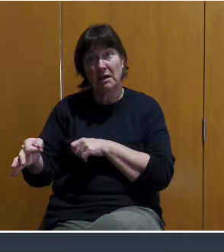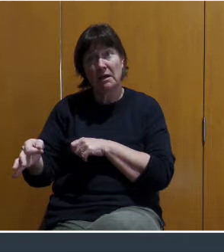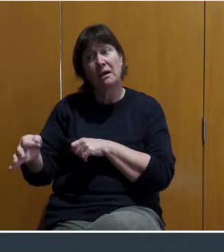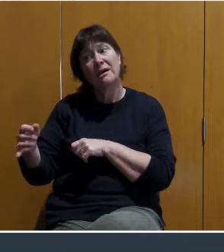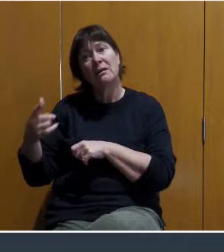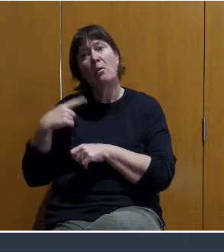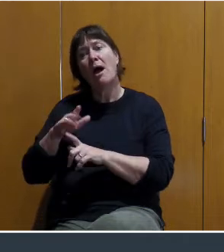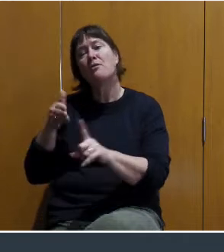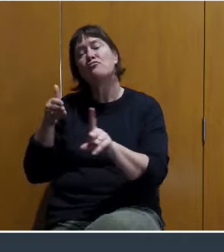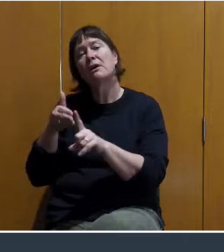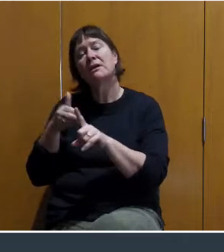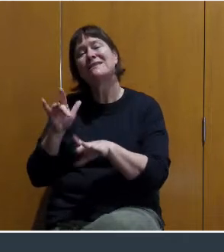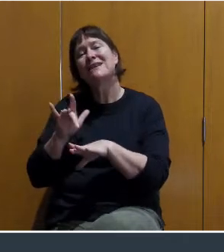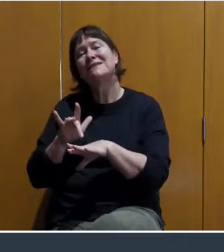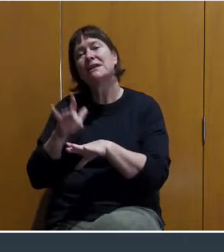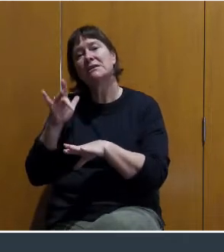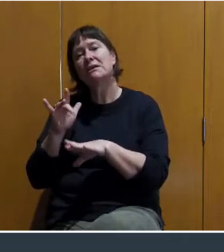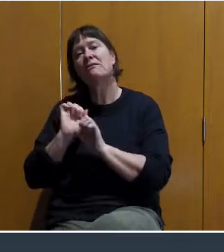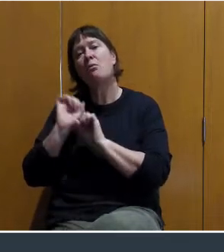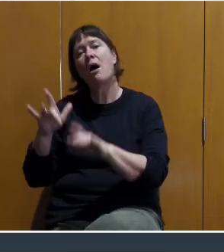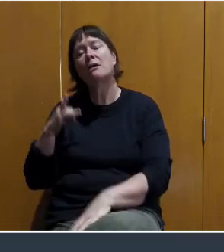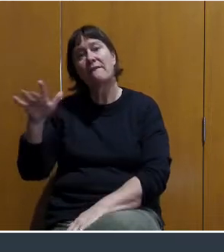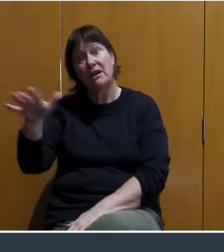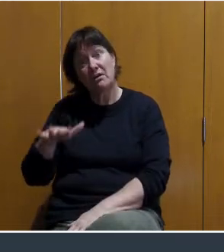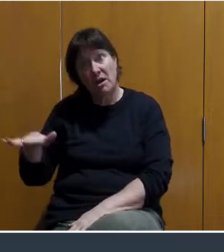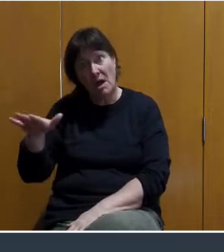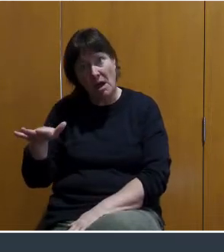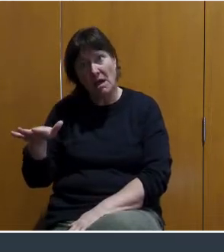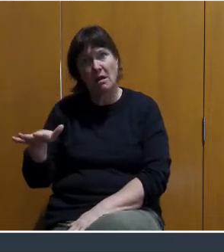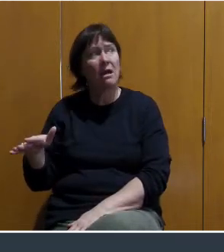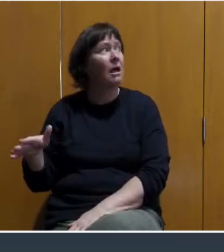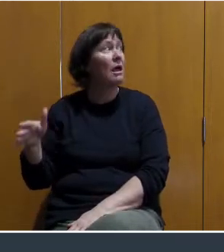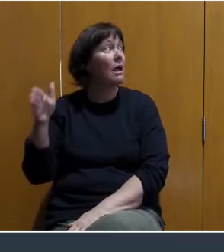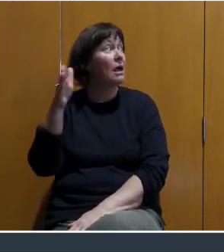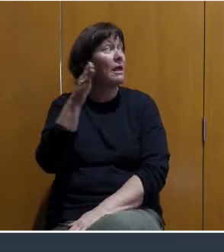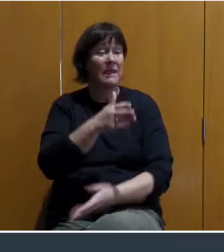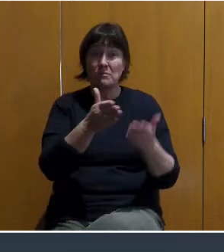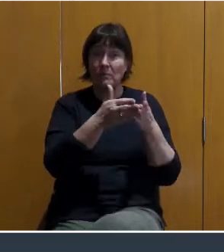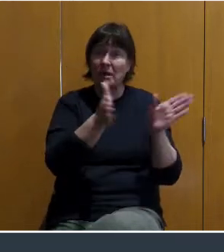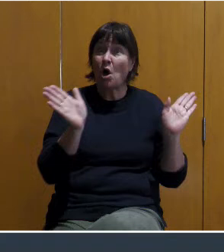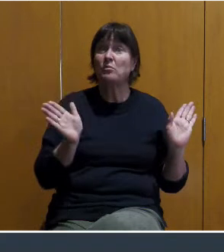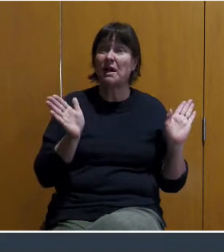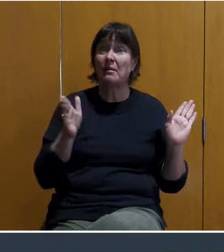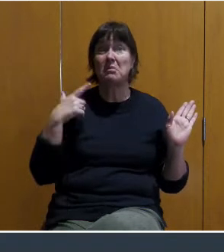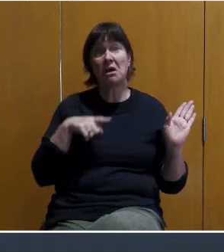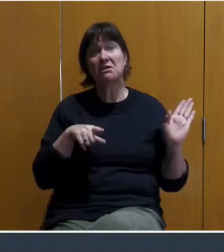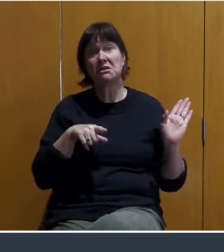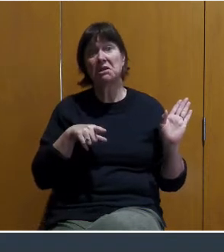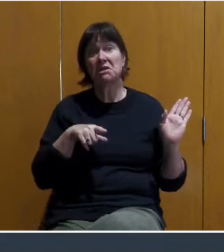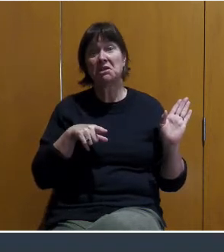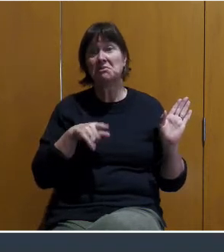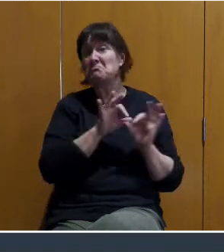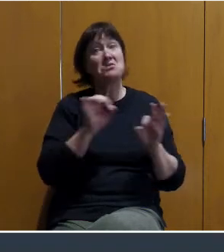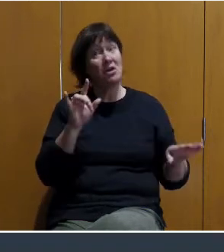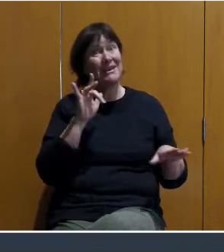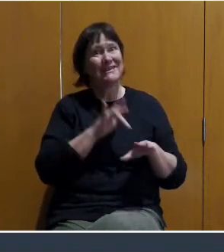sensitive wildlife area? And has this been opened up because it's suddenly realised that maybe it's not such